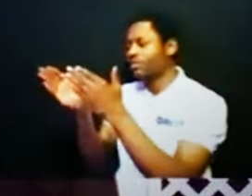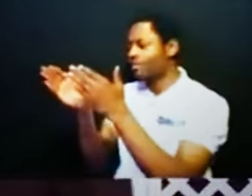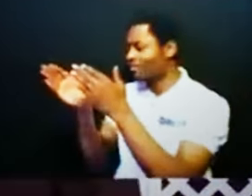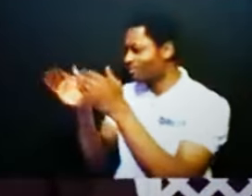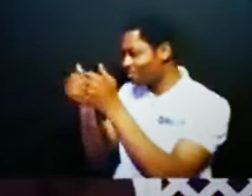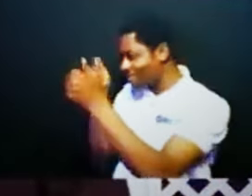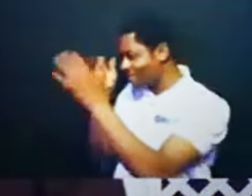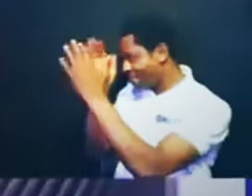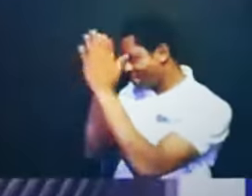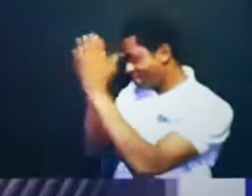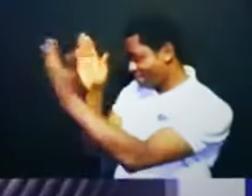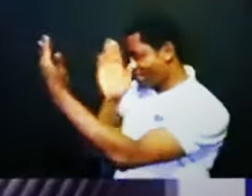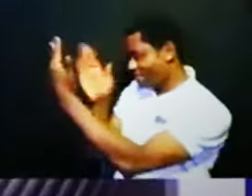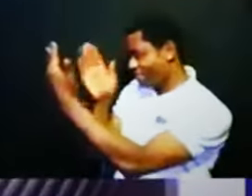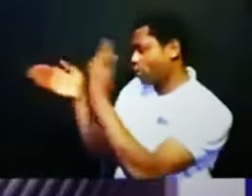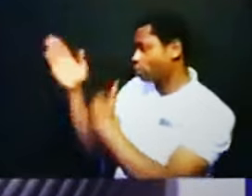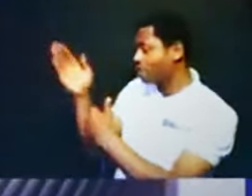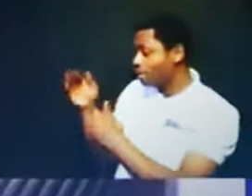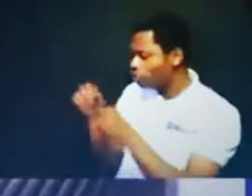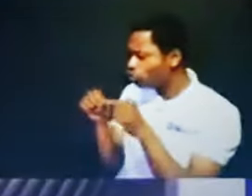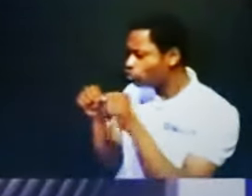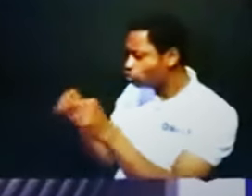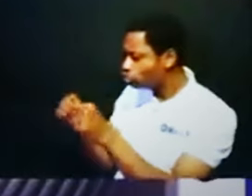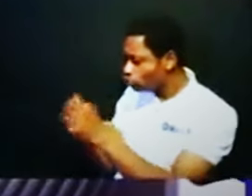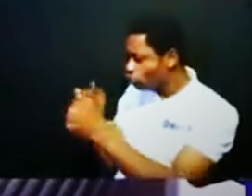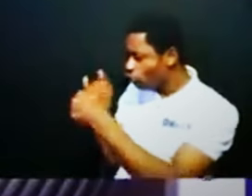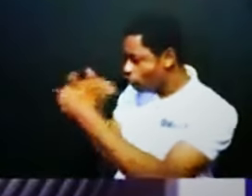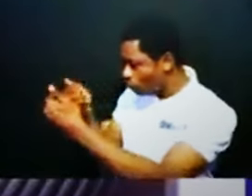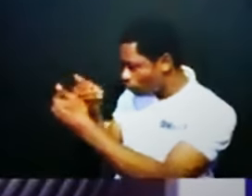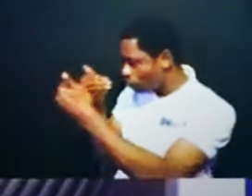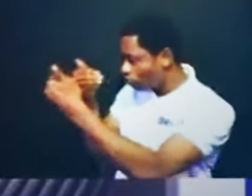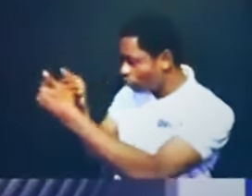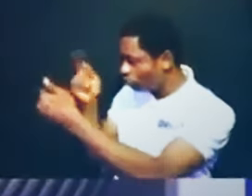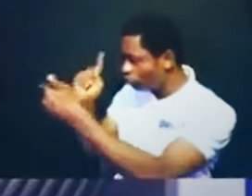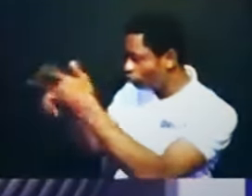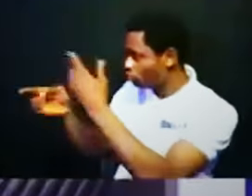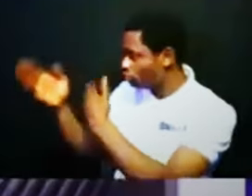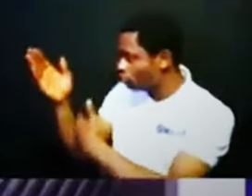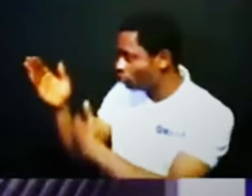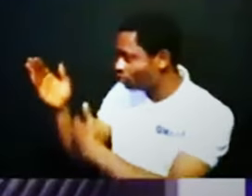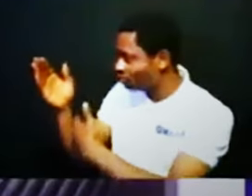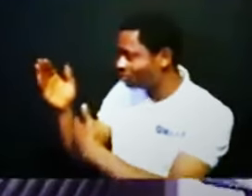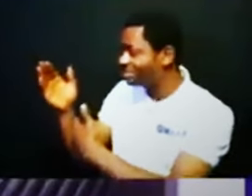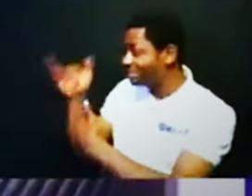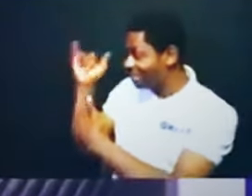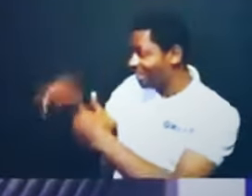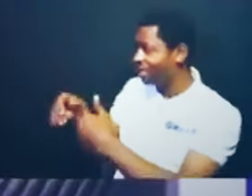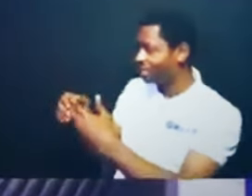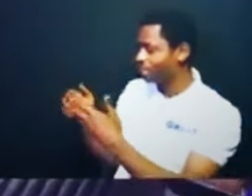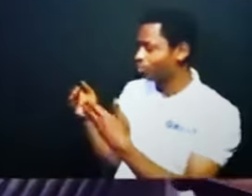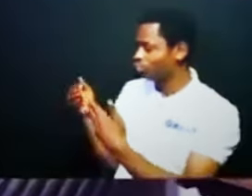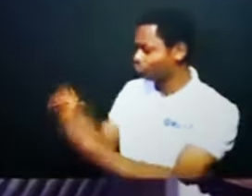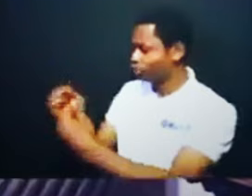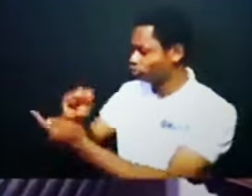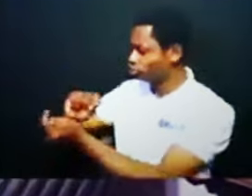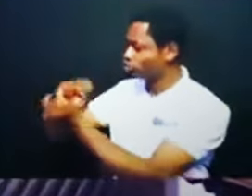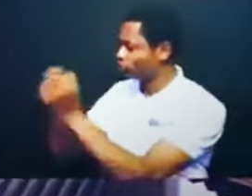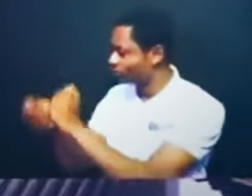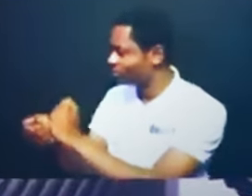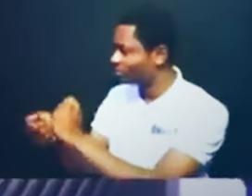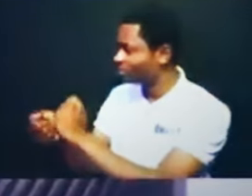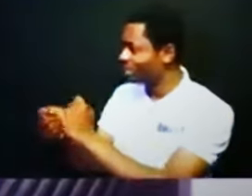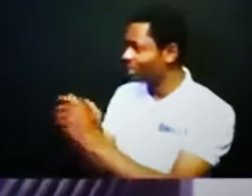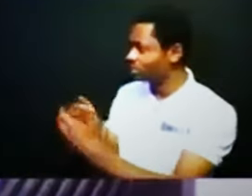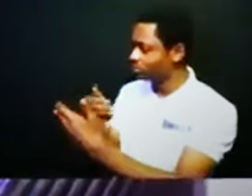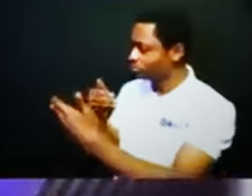keep going towards God, that is where the transformation comes. As you